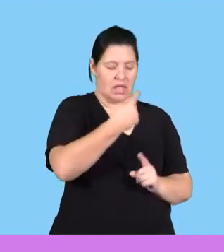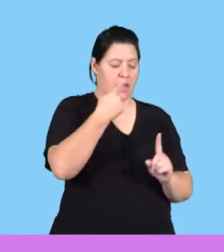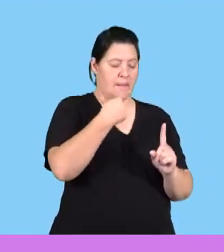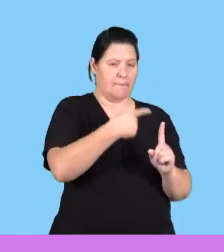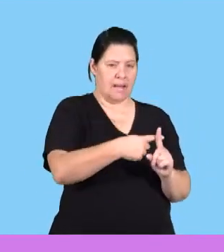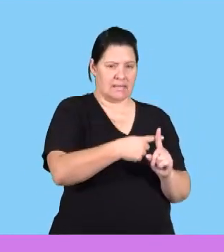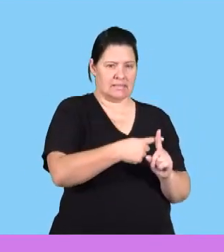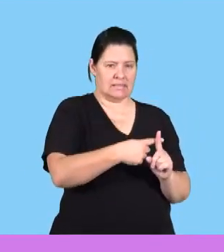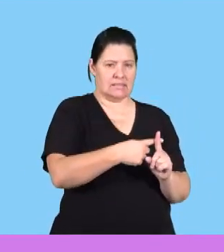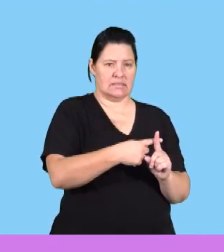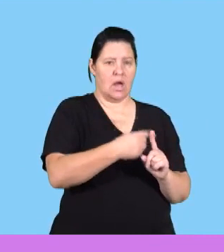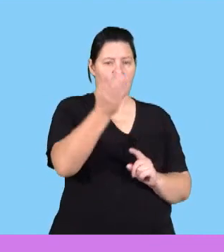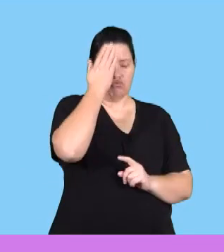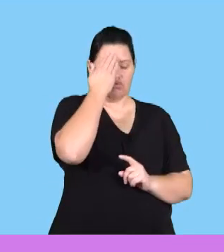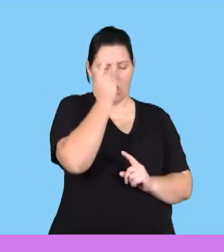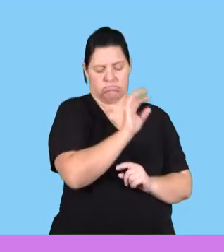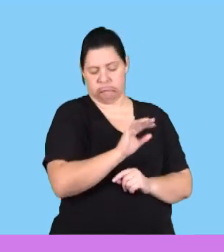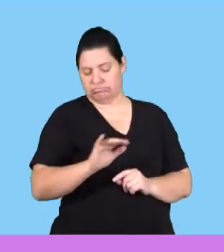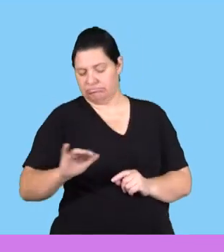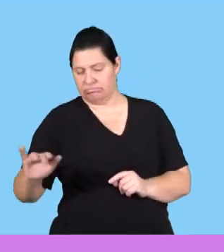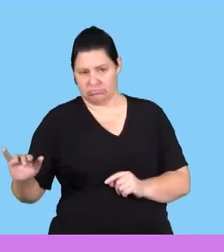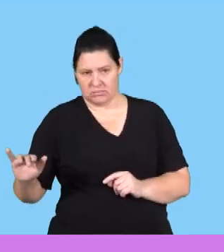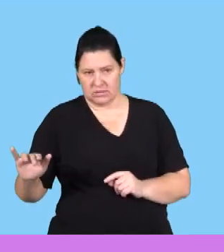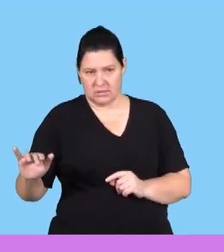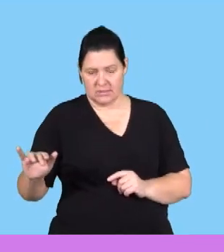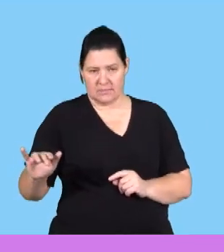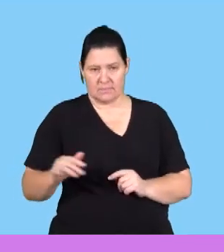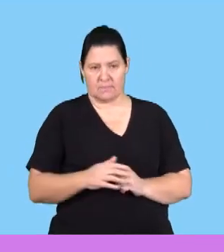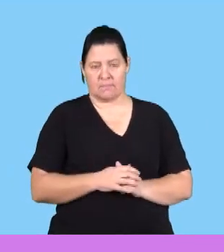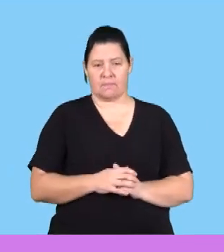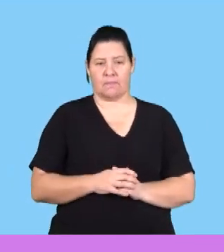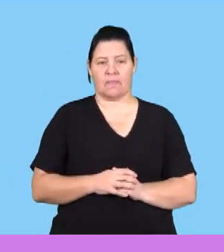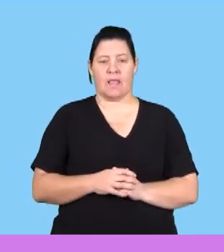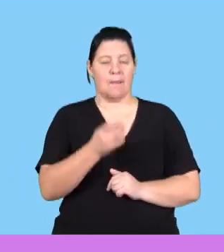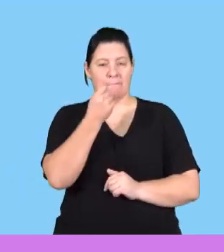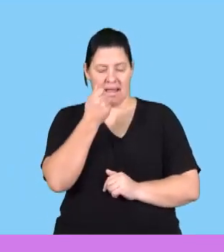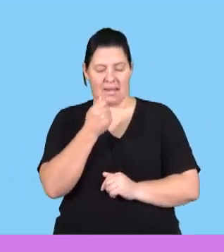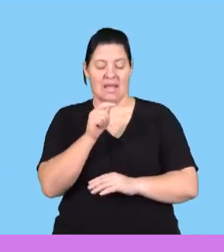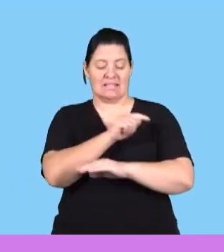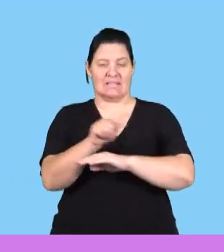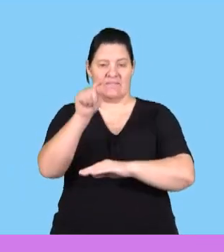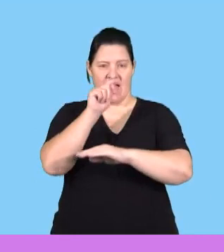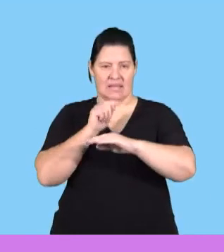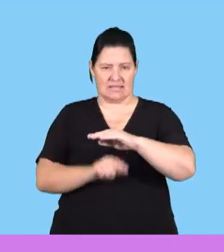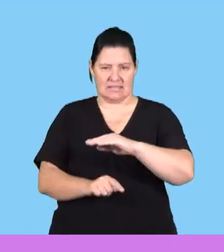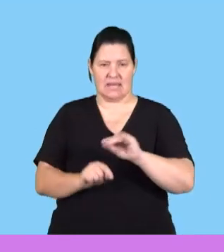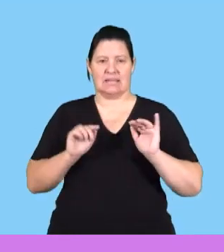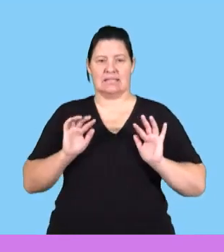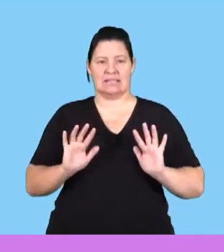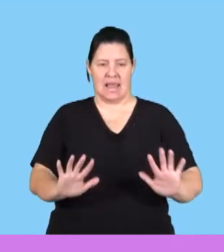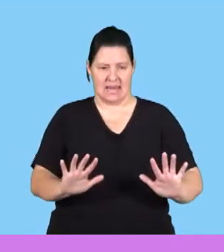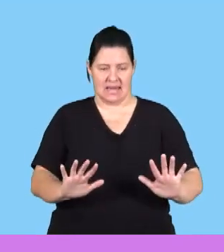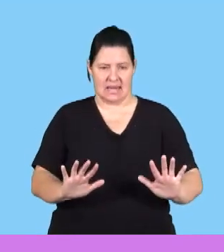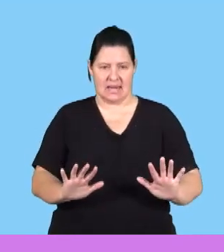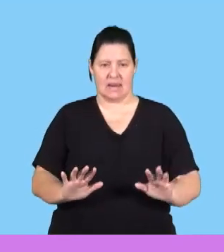J plus all the known values. And remember we are working with the males, right?